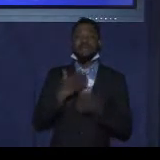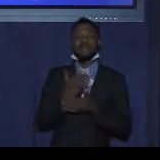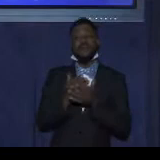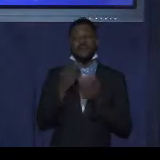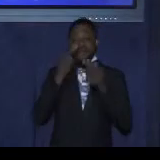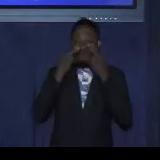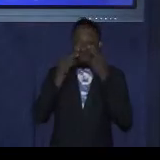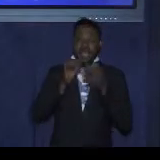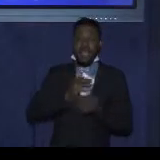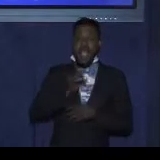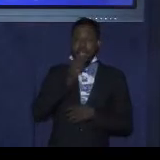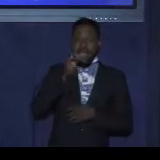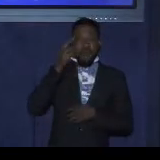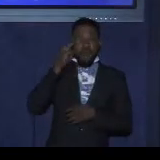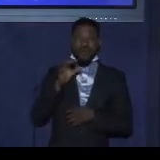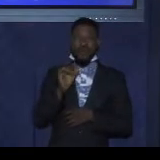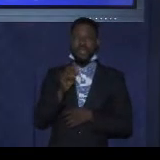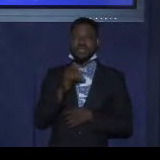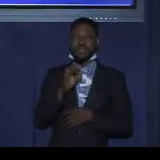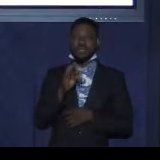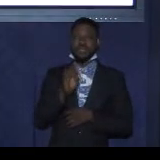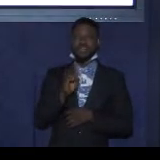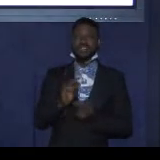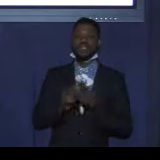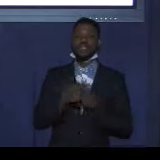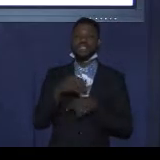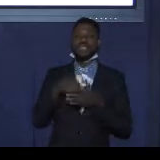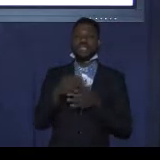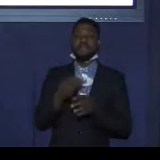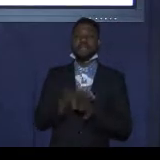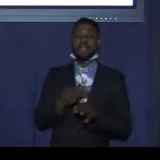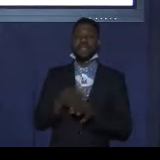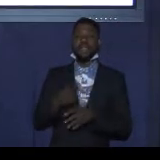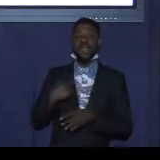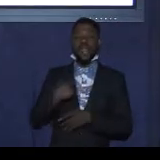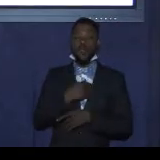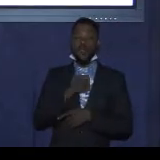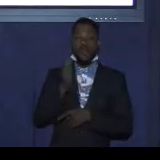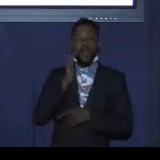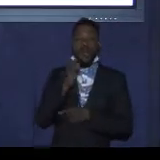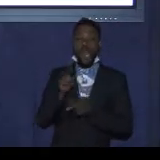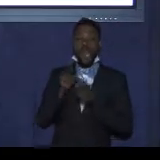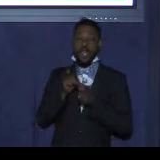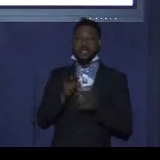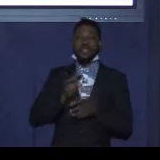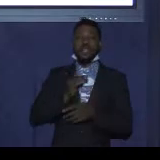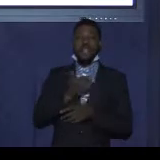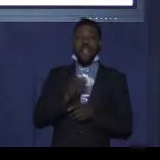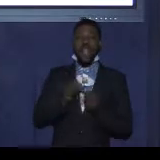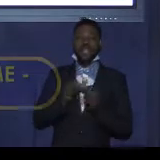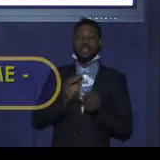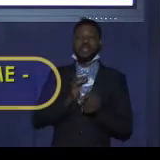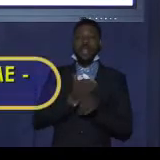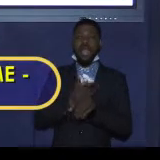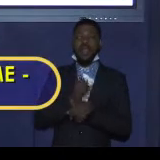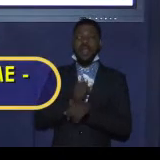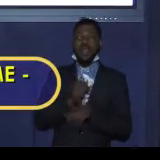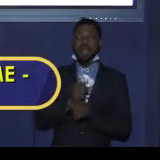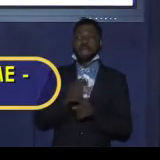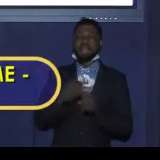have some fun. I am Uncle Agbaje. Today in mathematics, we will continue our